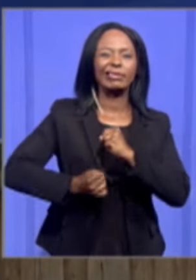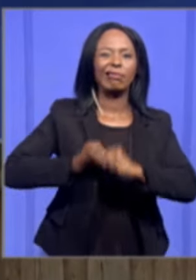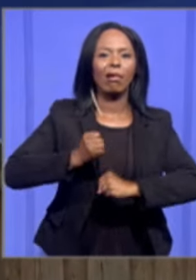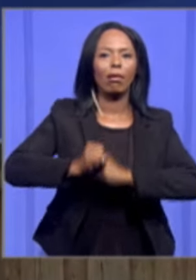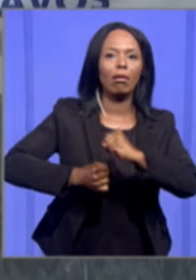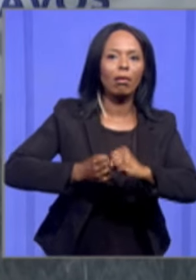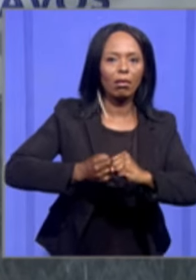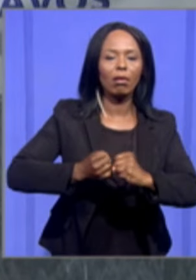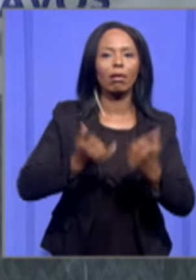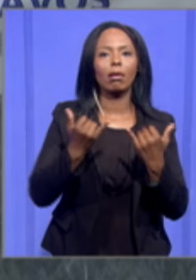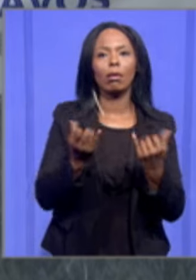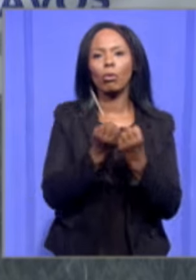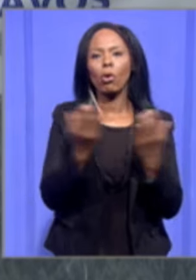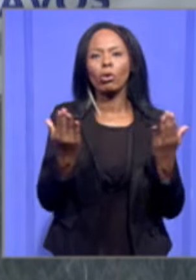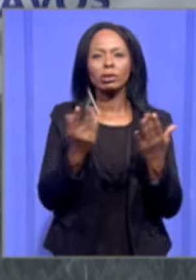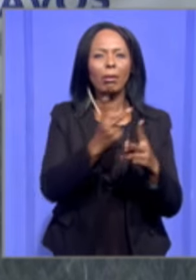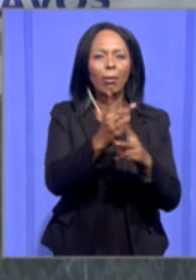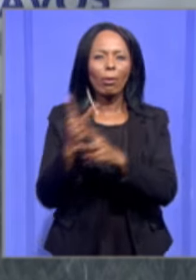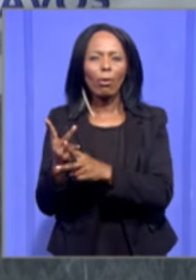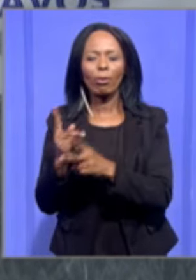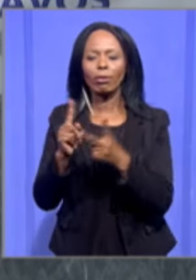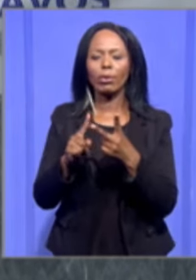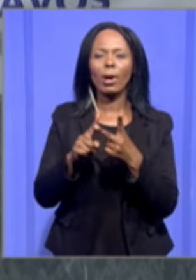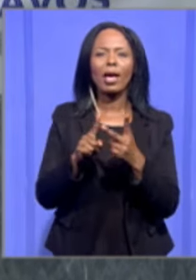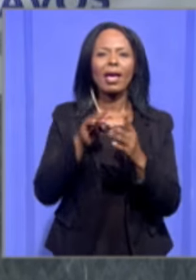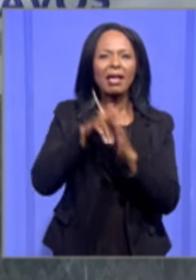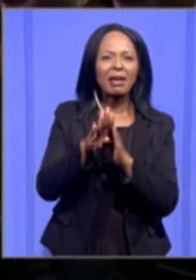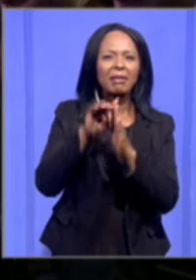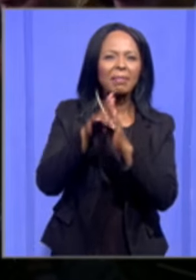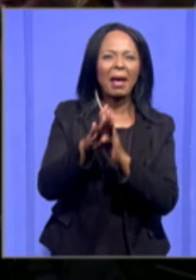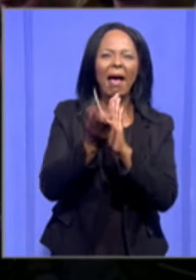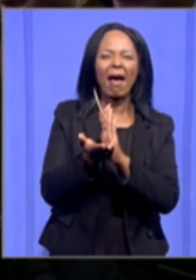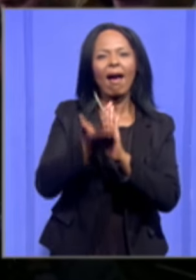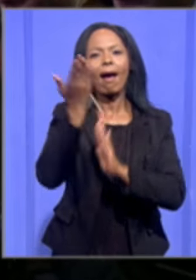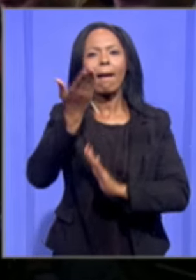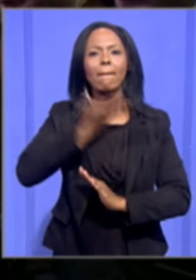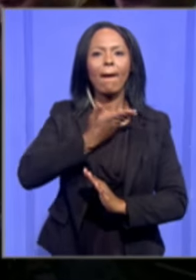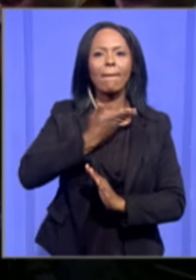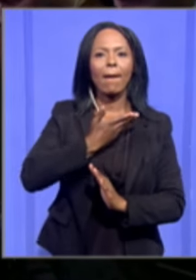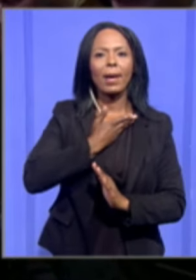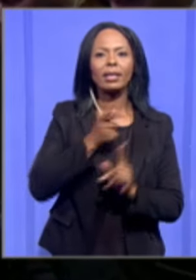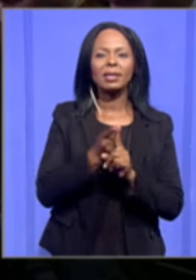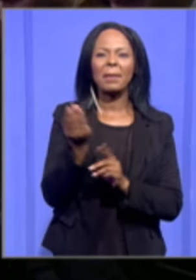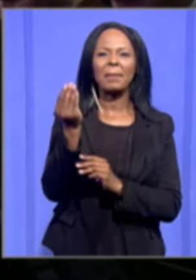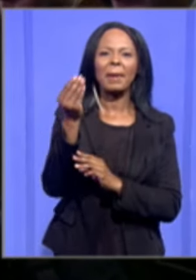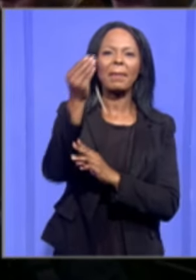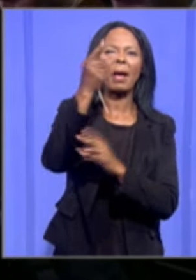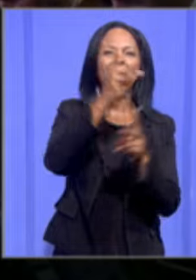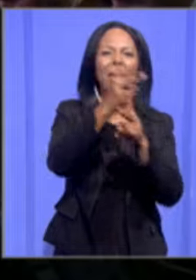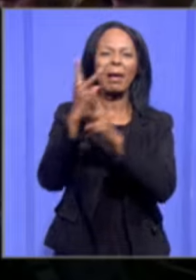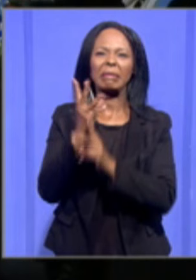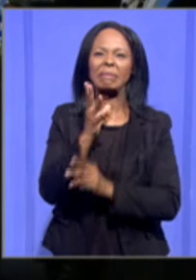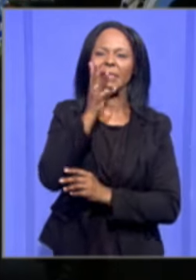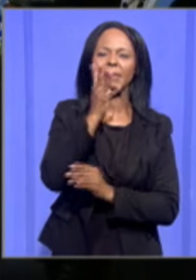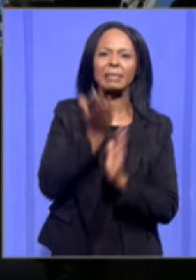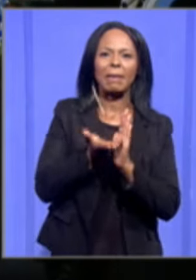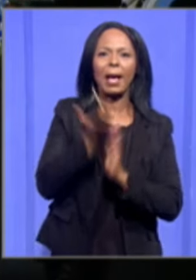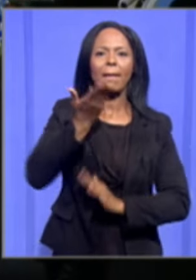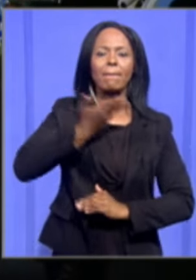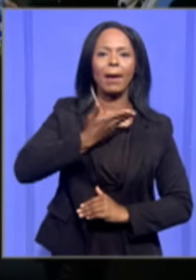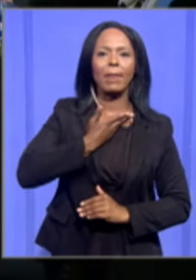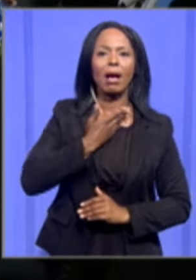tse di kwa godimo tsa dilwana ka ntlha ya inflation e kwa godimo le selo se se kwa godimo sa dikadimo. Mo pegelong ya gare ga ngwaga